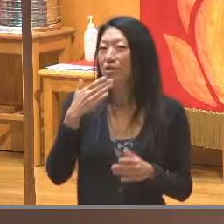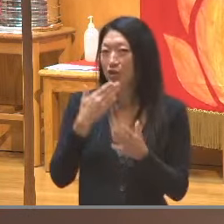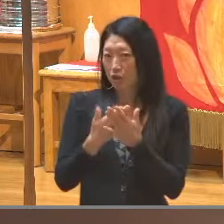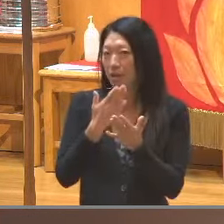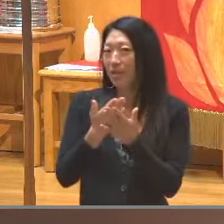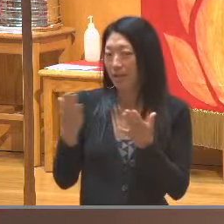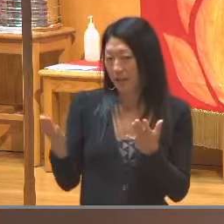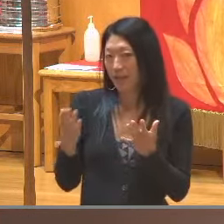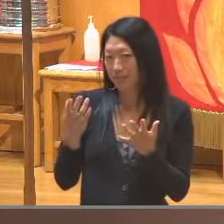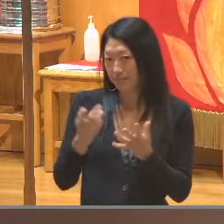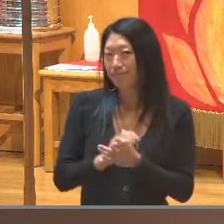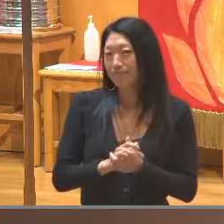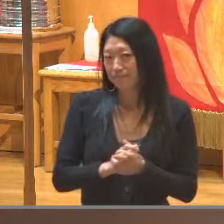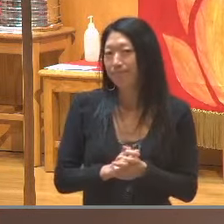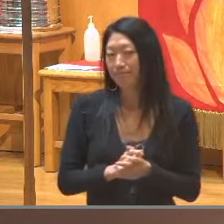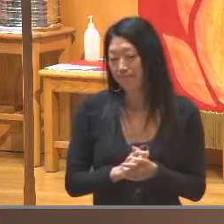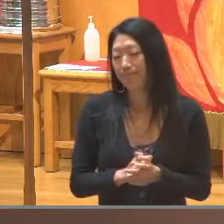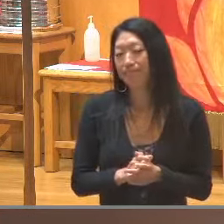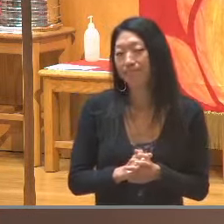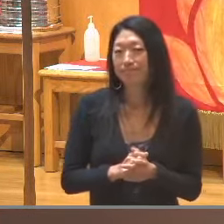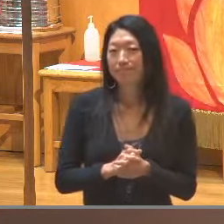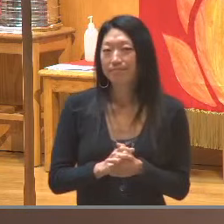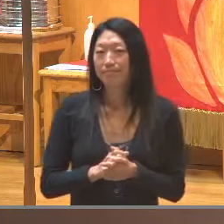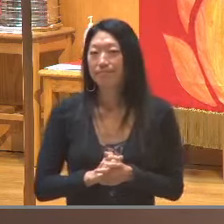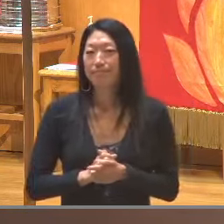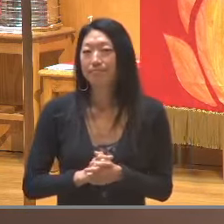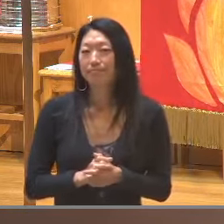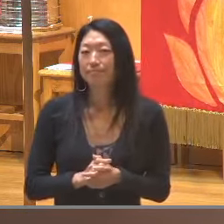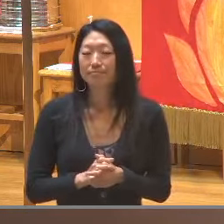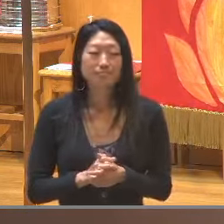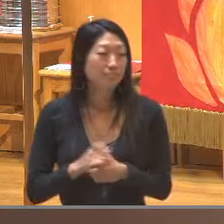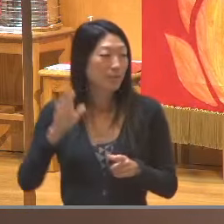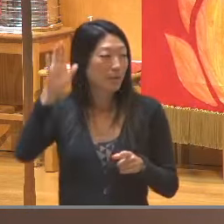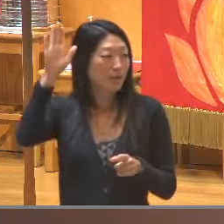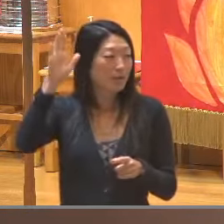do with the work of the Spirit, isn't it? Well, one of the things, yeah.